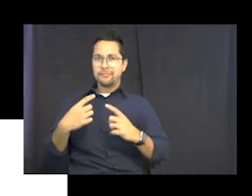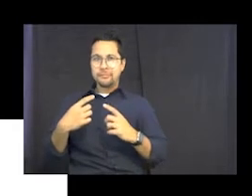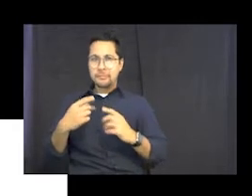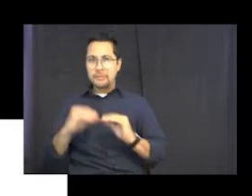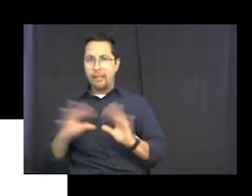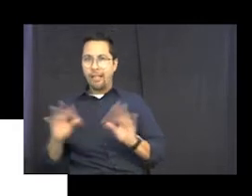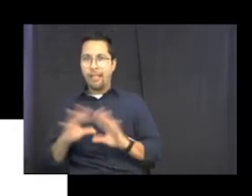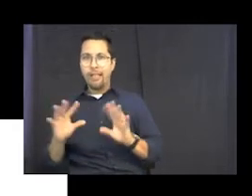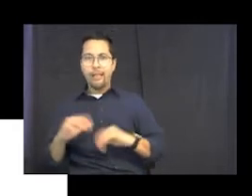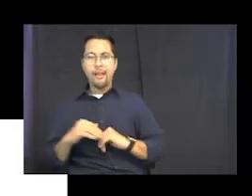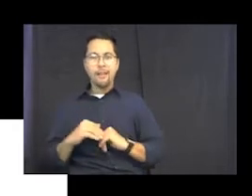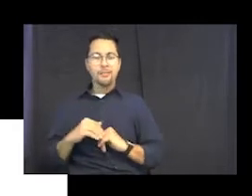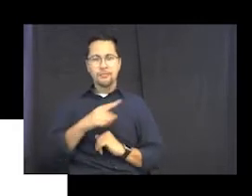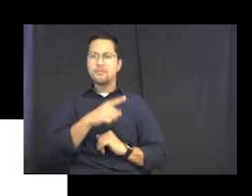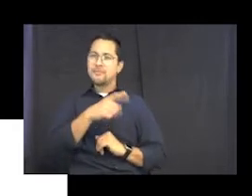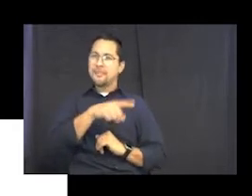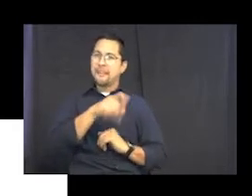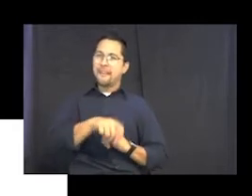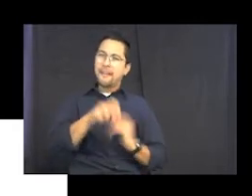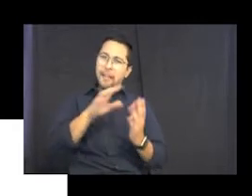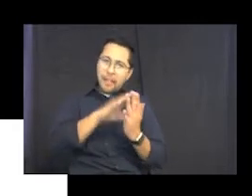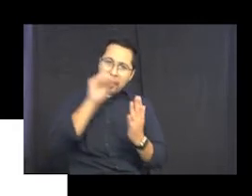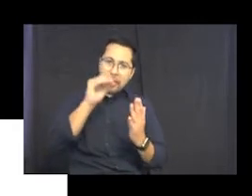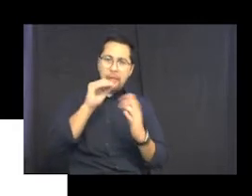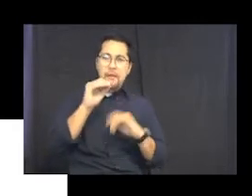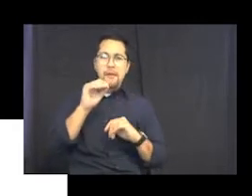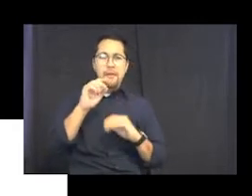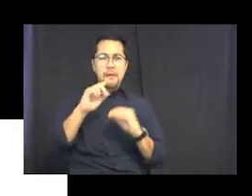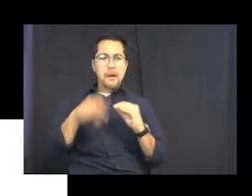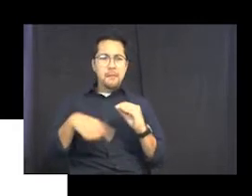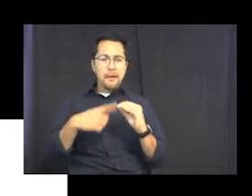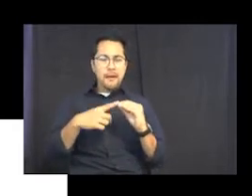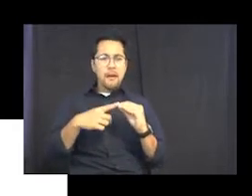they can learn about.